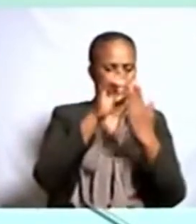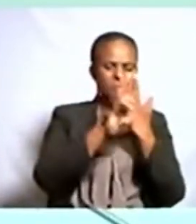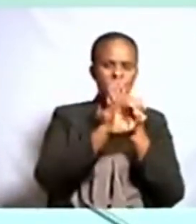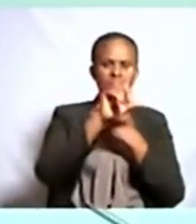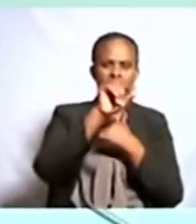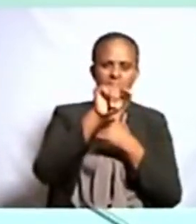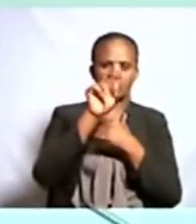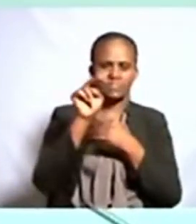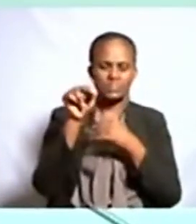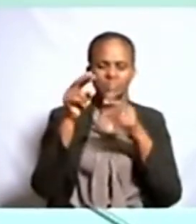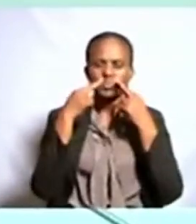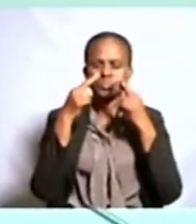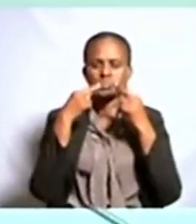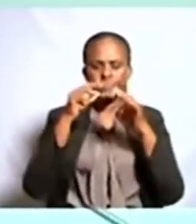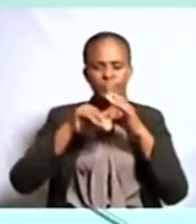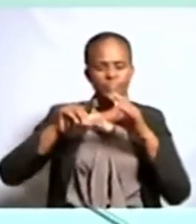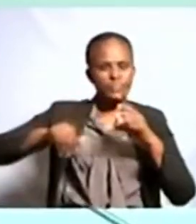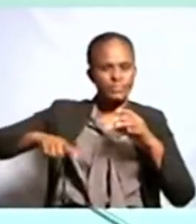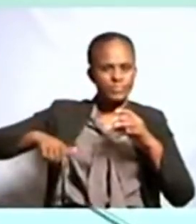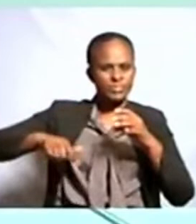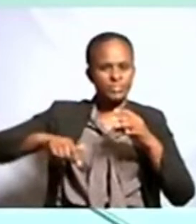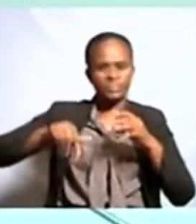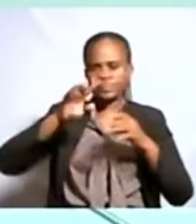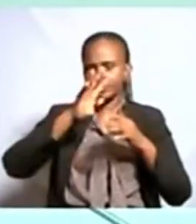in a delay of